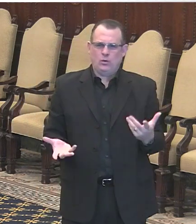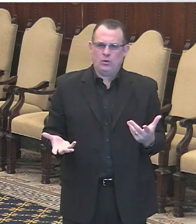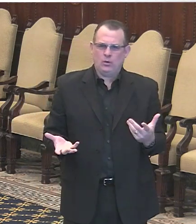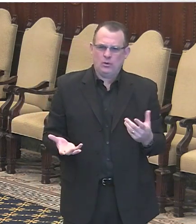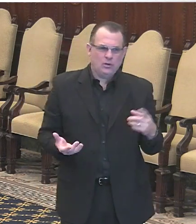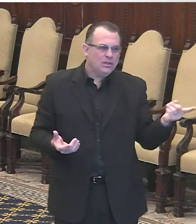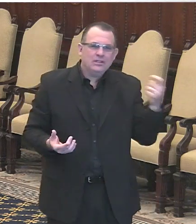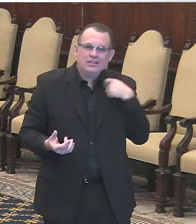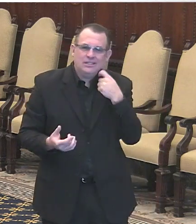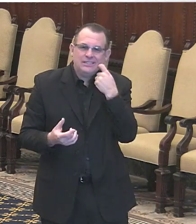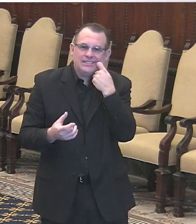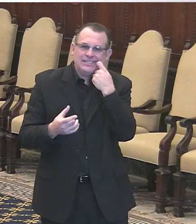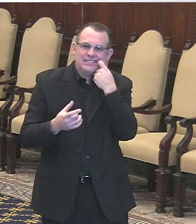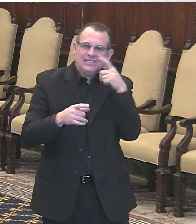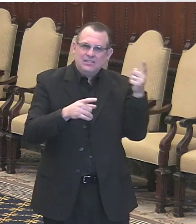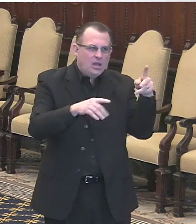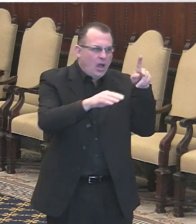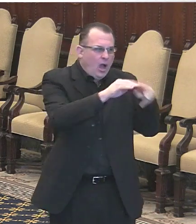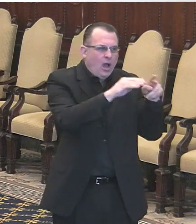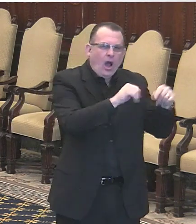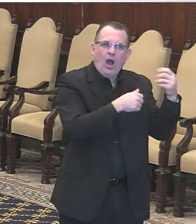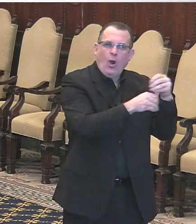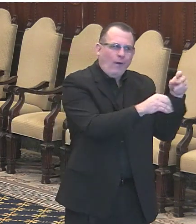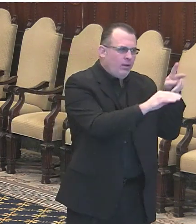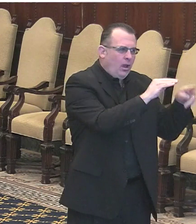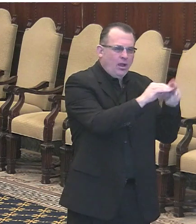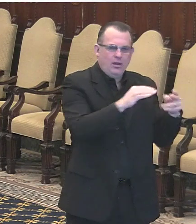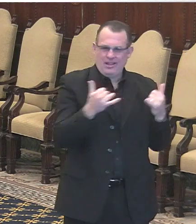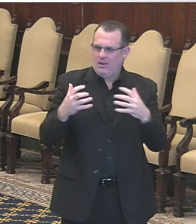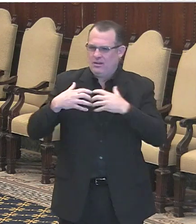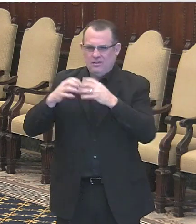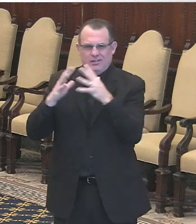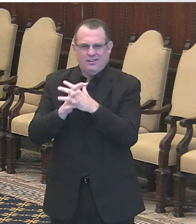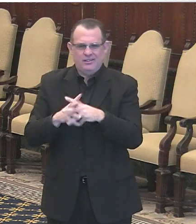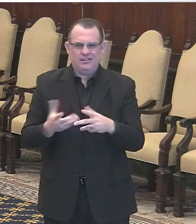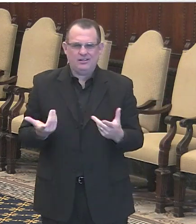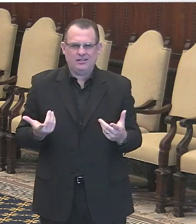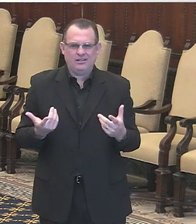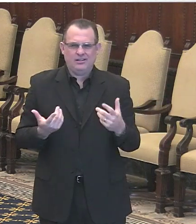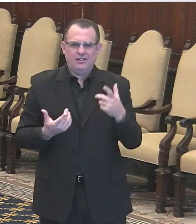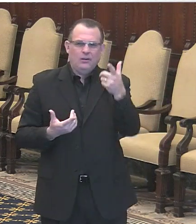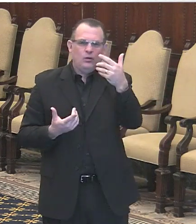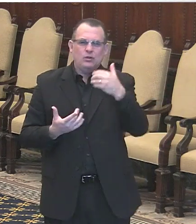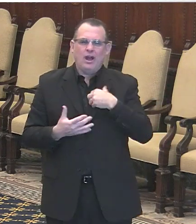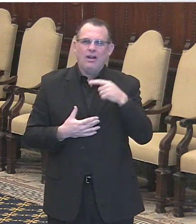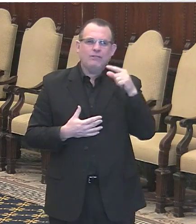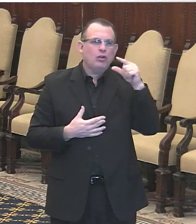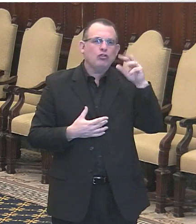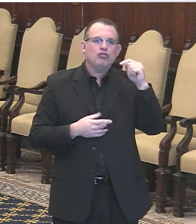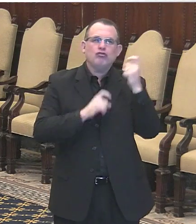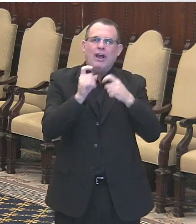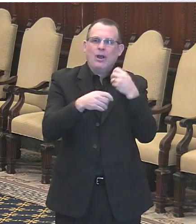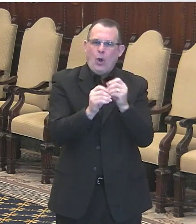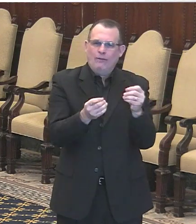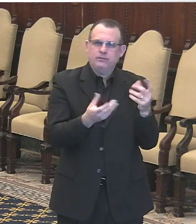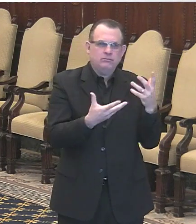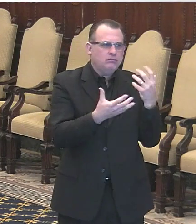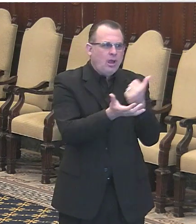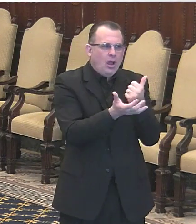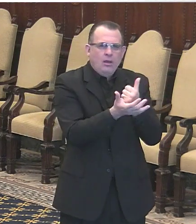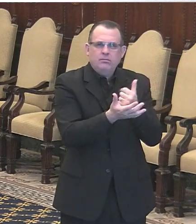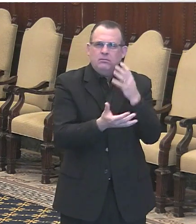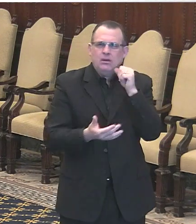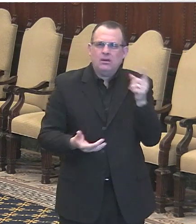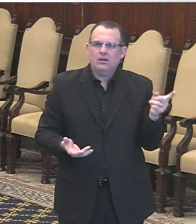I'm wondering, I believe that you all have a grants office already, so I was wondering why they can't handle this. Well, the grants office staff